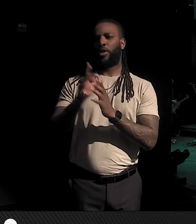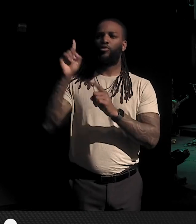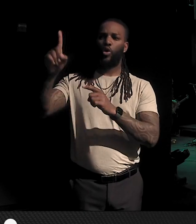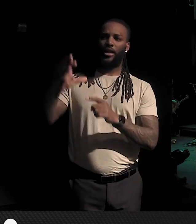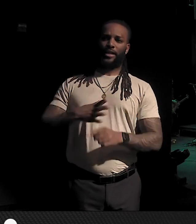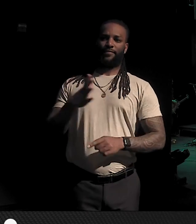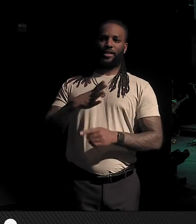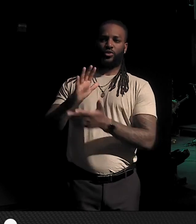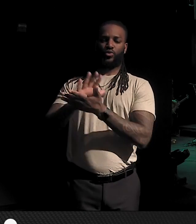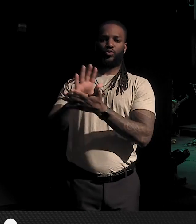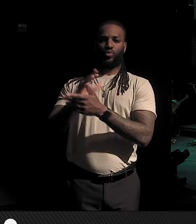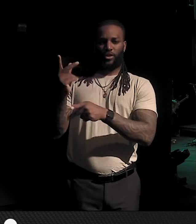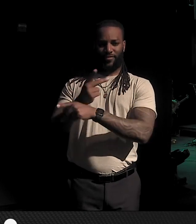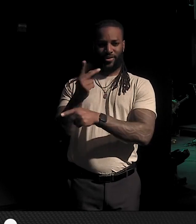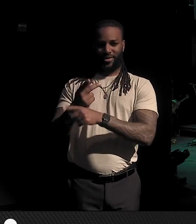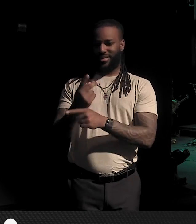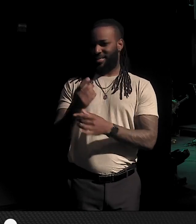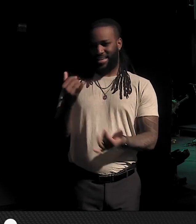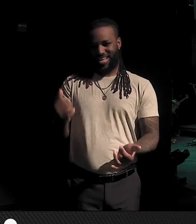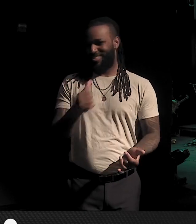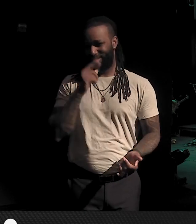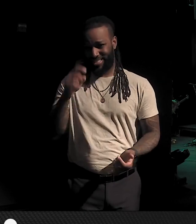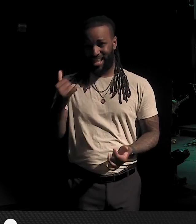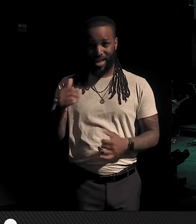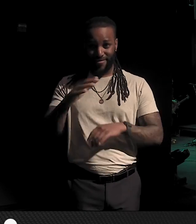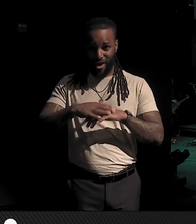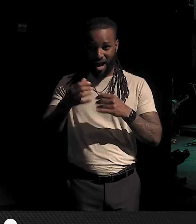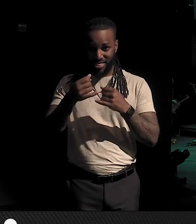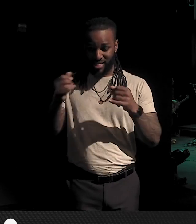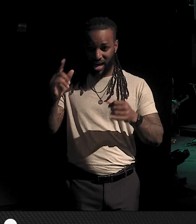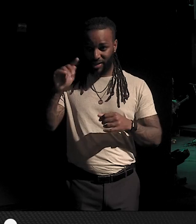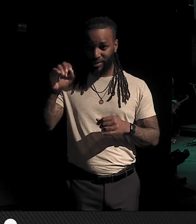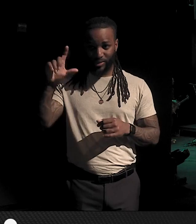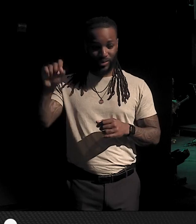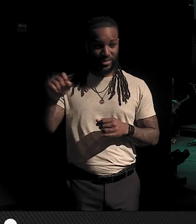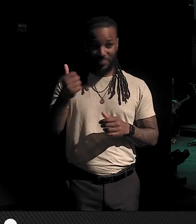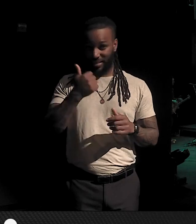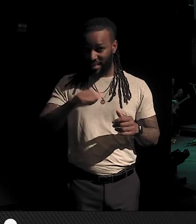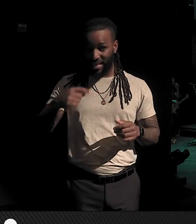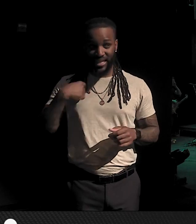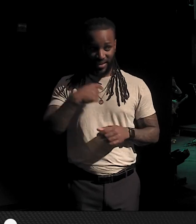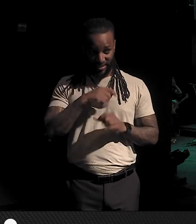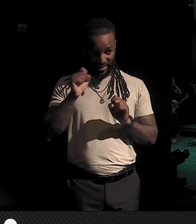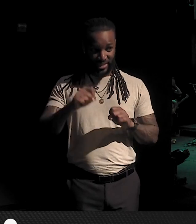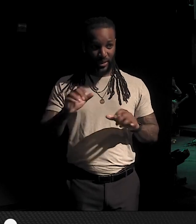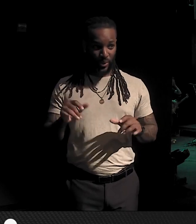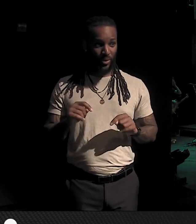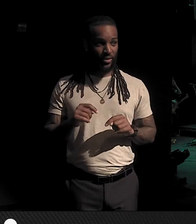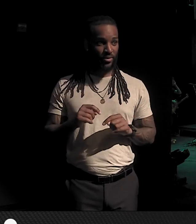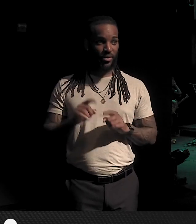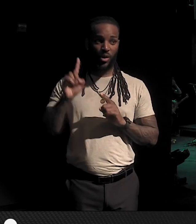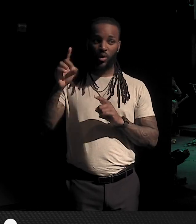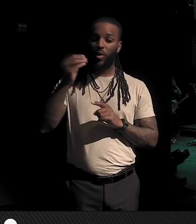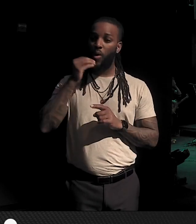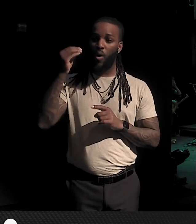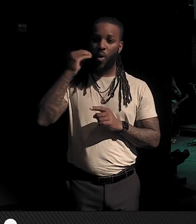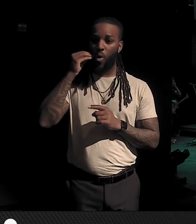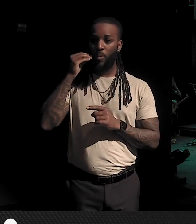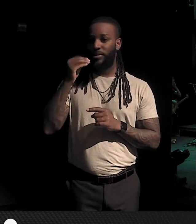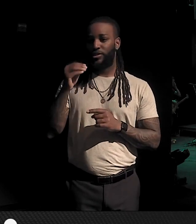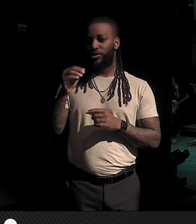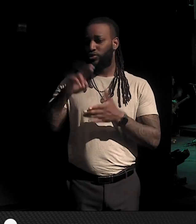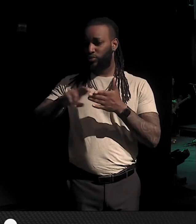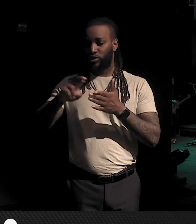Today, we have Google. Today, you have online tools. Any of us can do this. Go home and just look up